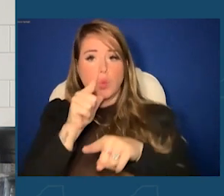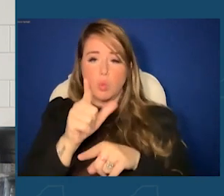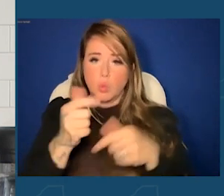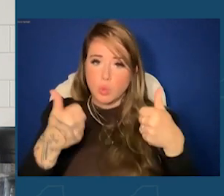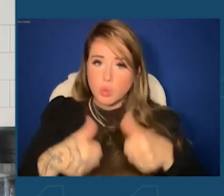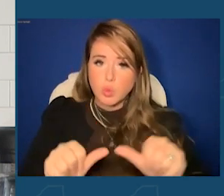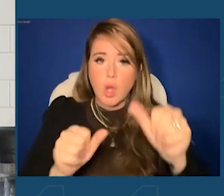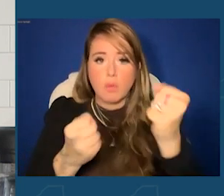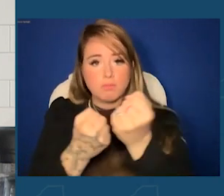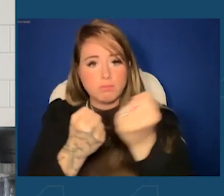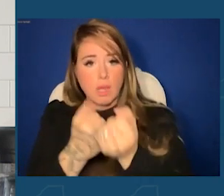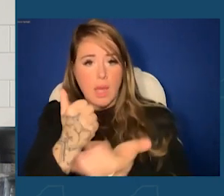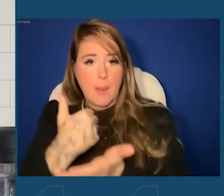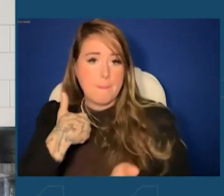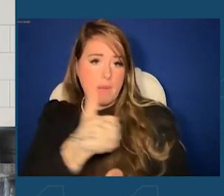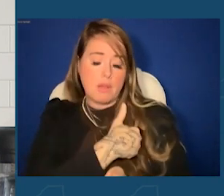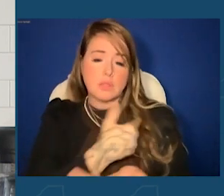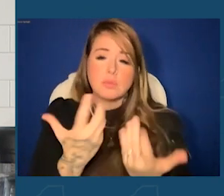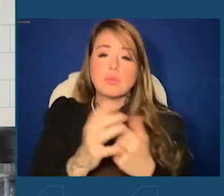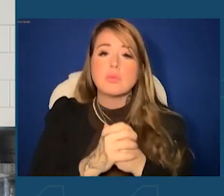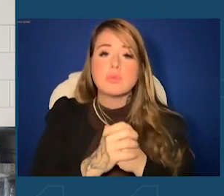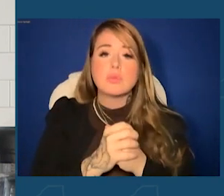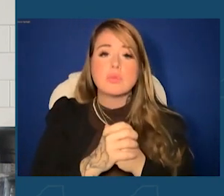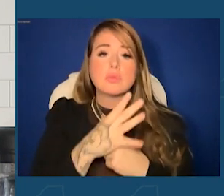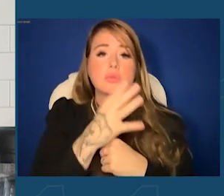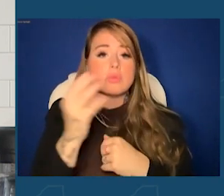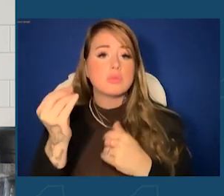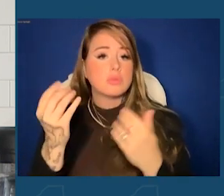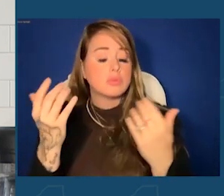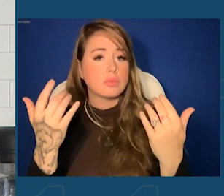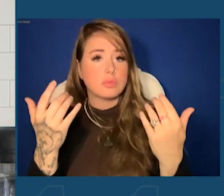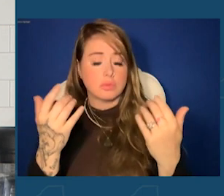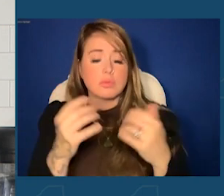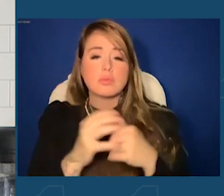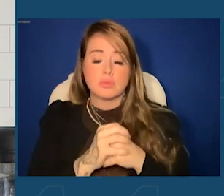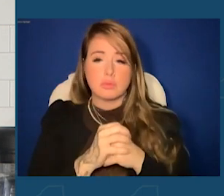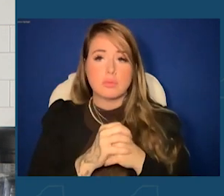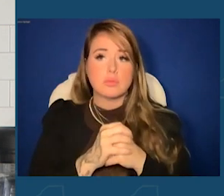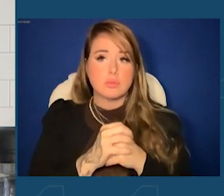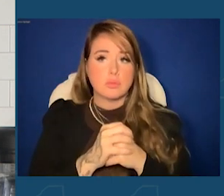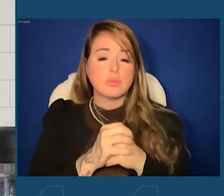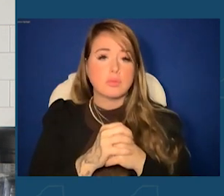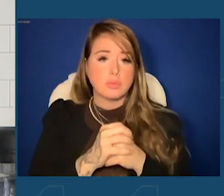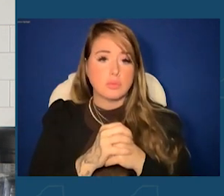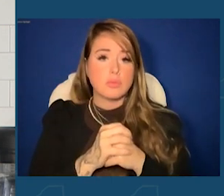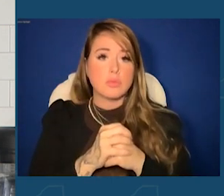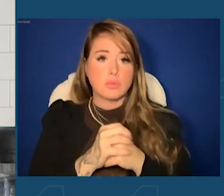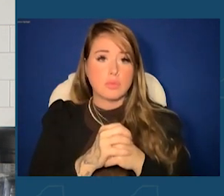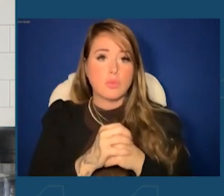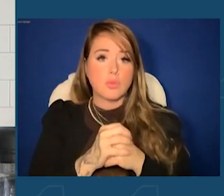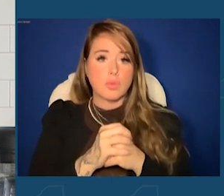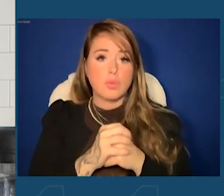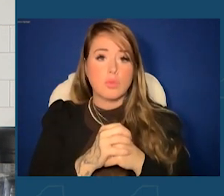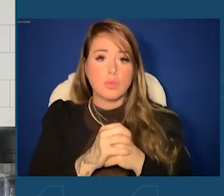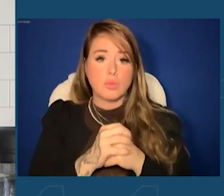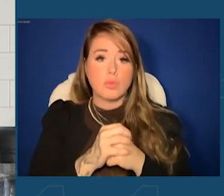de ayudarnos a todos. Quisiera I just want to say that, thank you for all the help that you